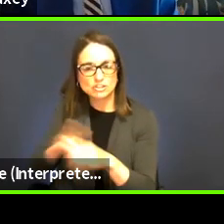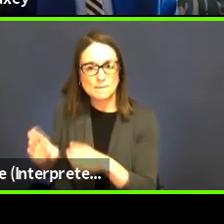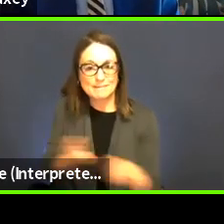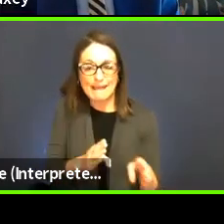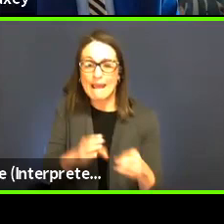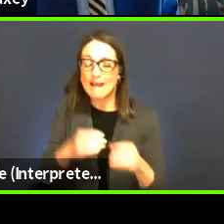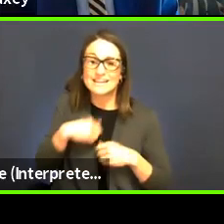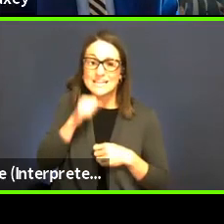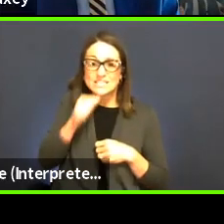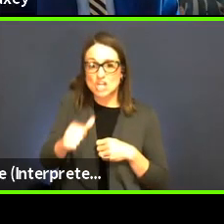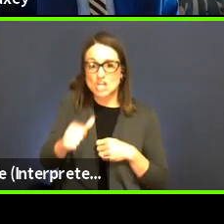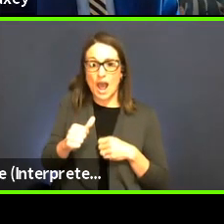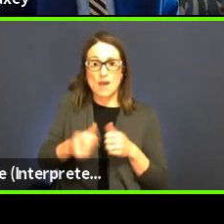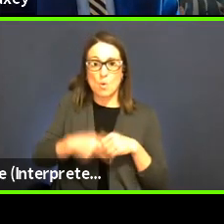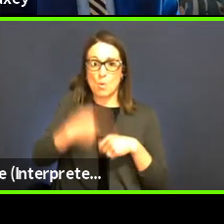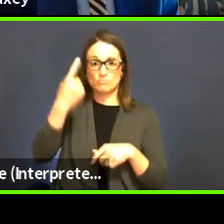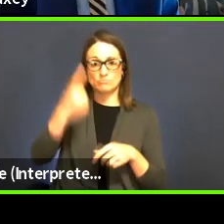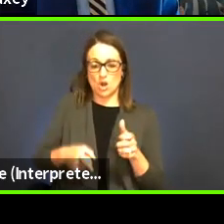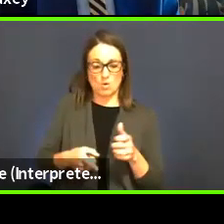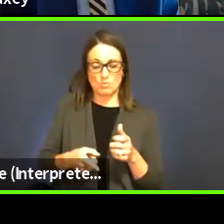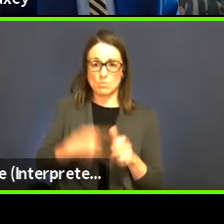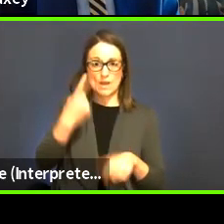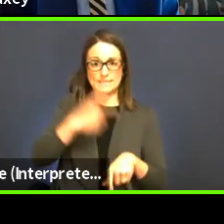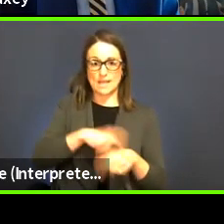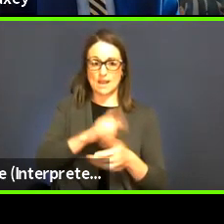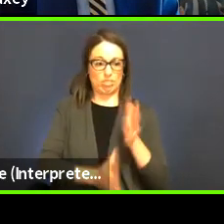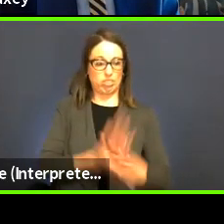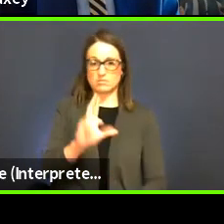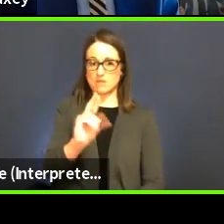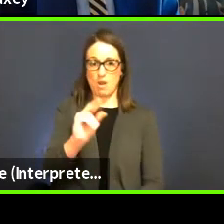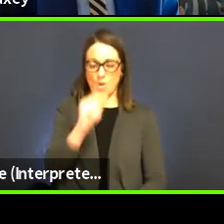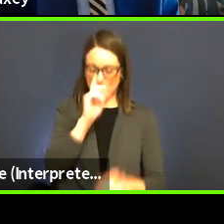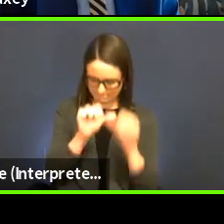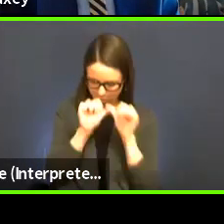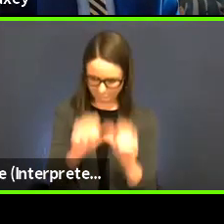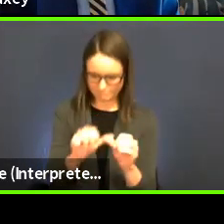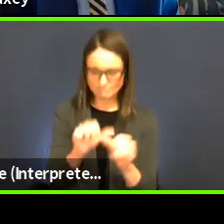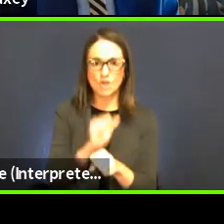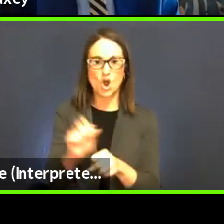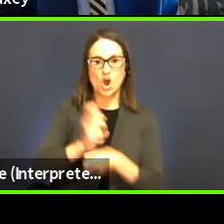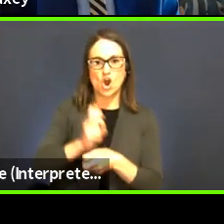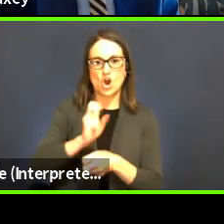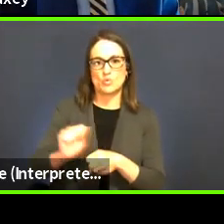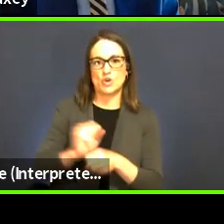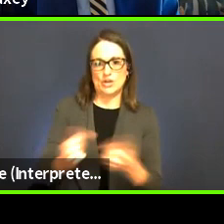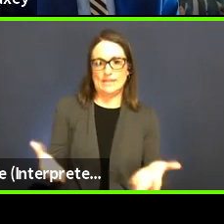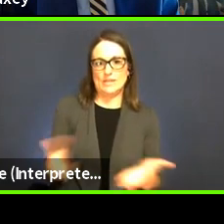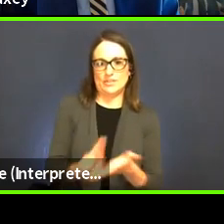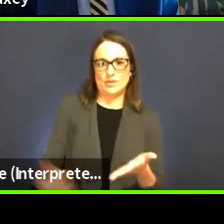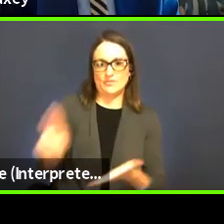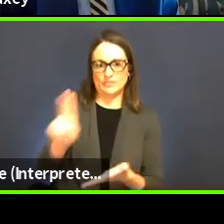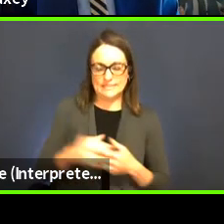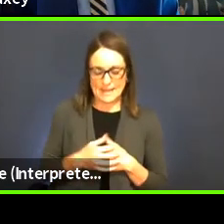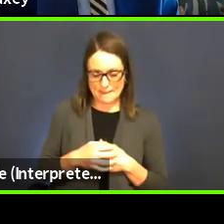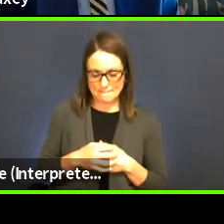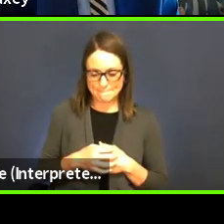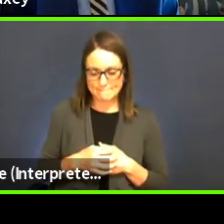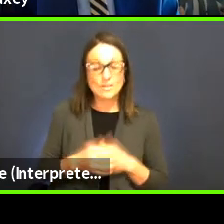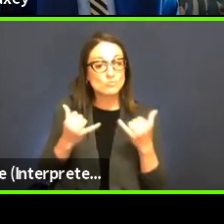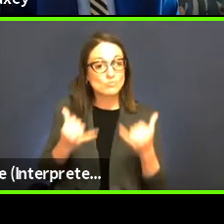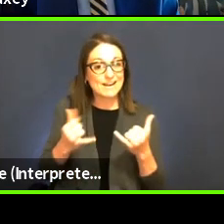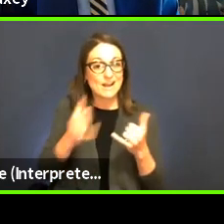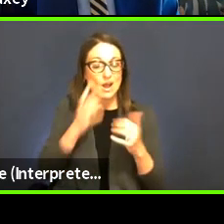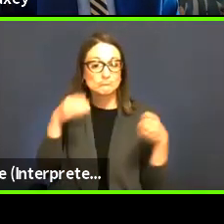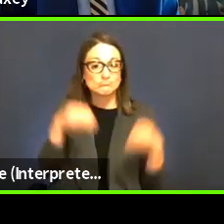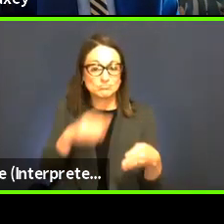by our entire university community. Planning to start some of this work right now, focusing on